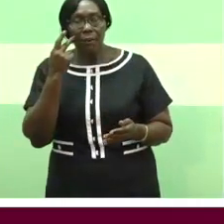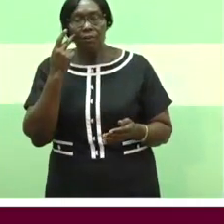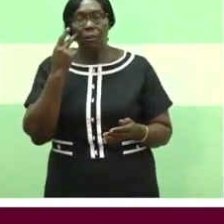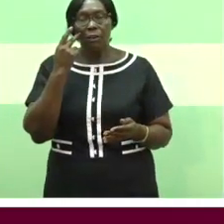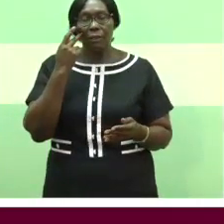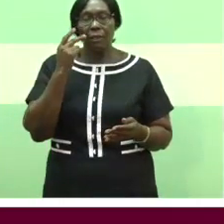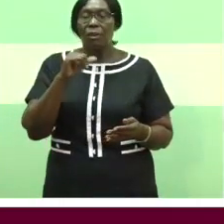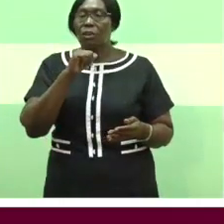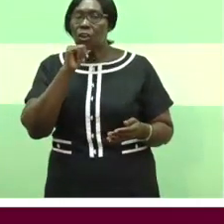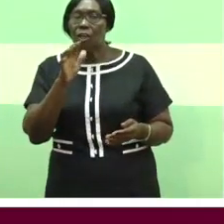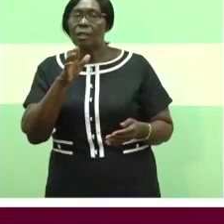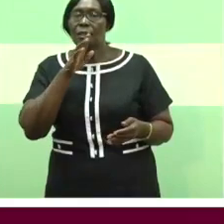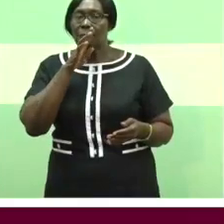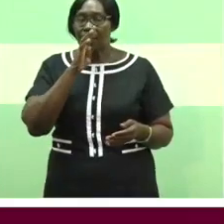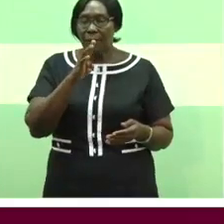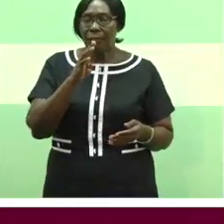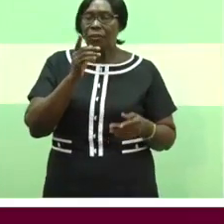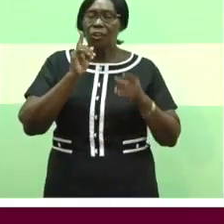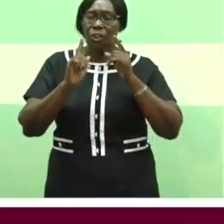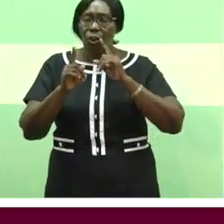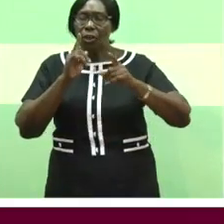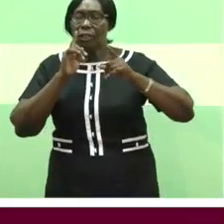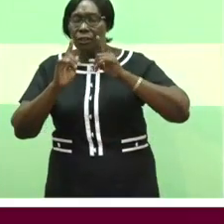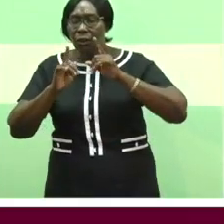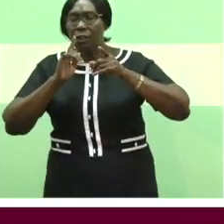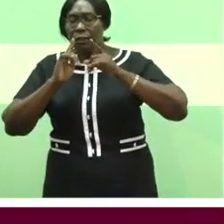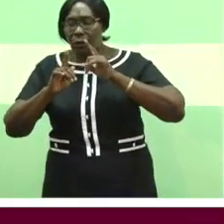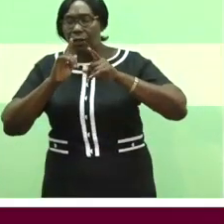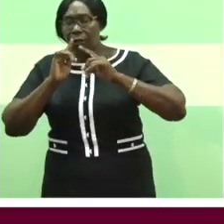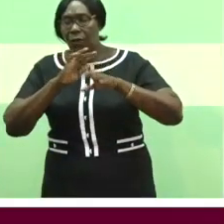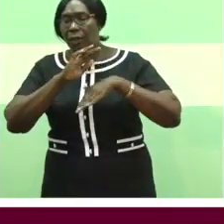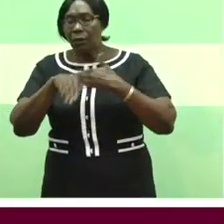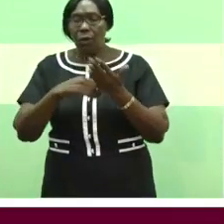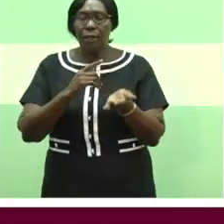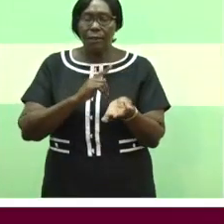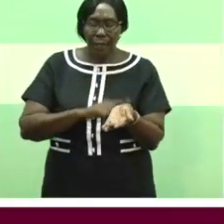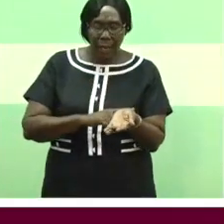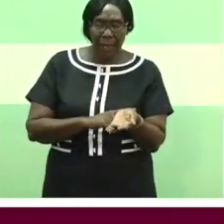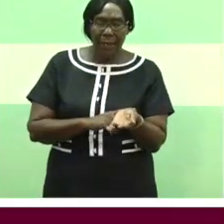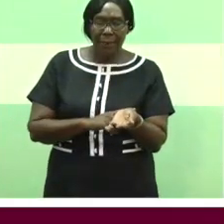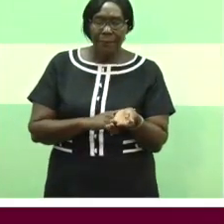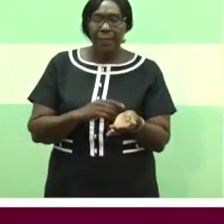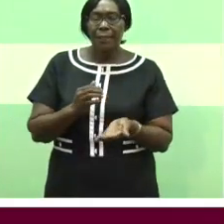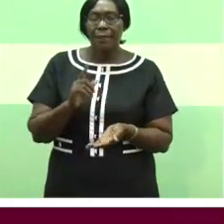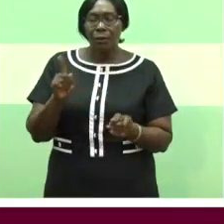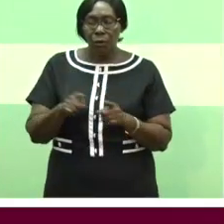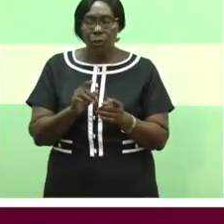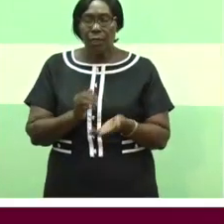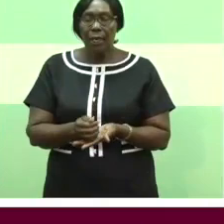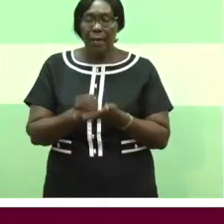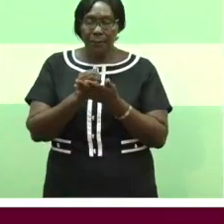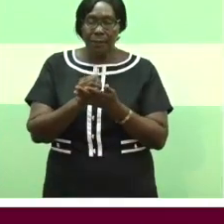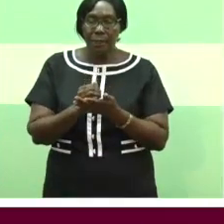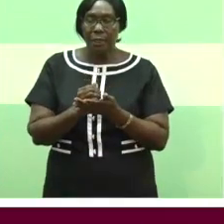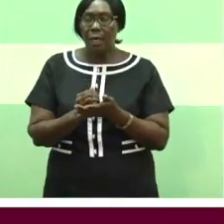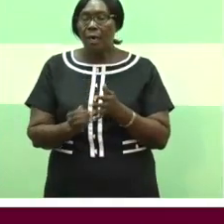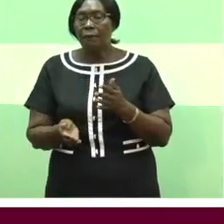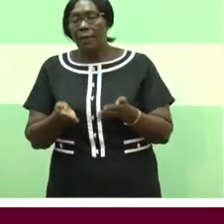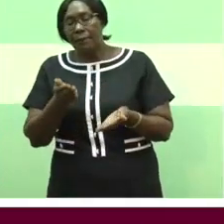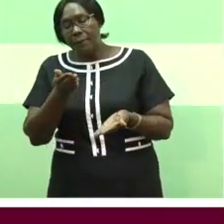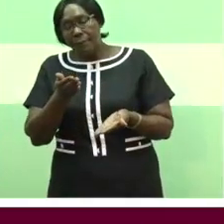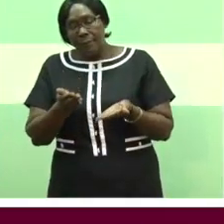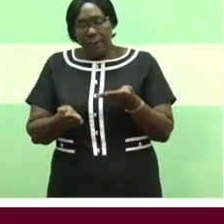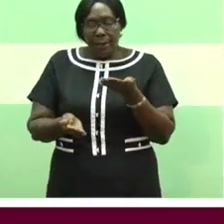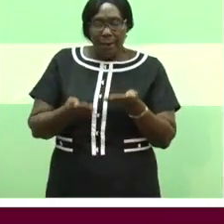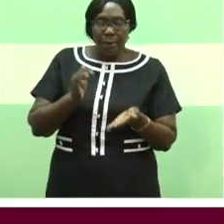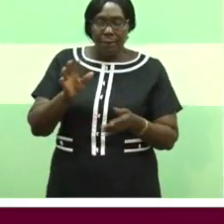know, not to be talking as much as you normally would. And it also helps in terms of balancing your day.